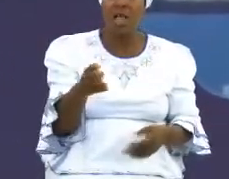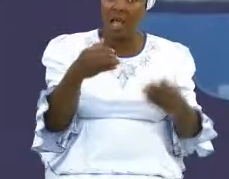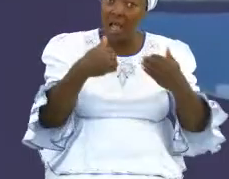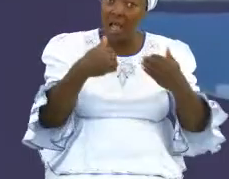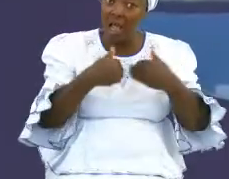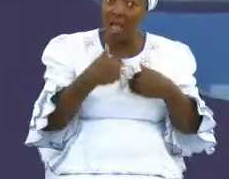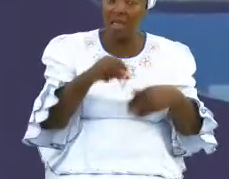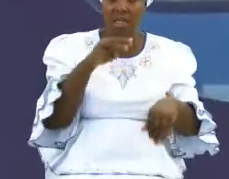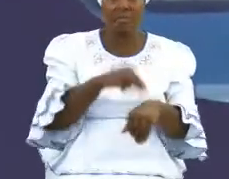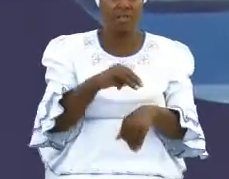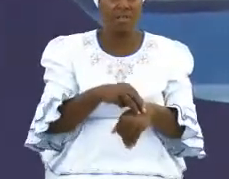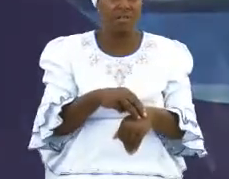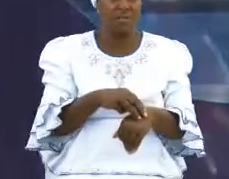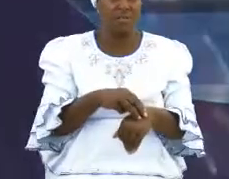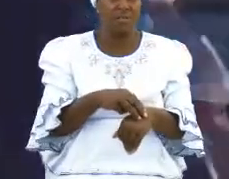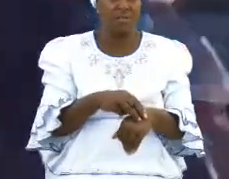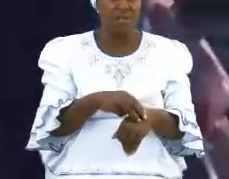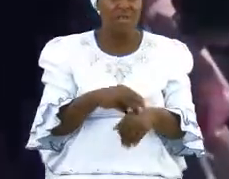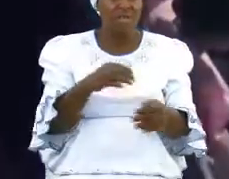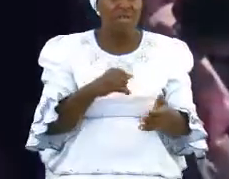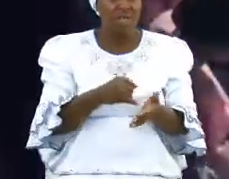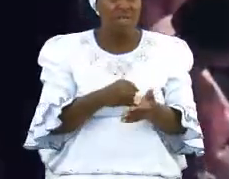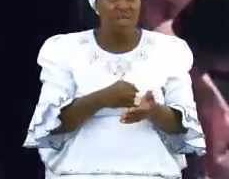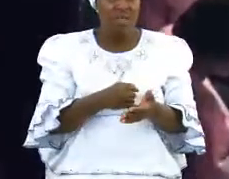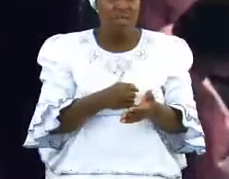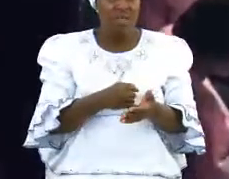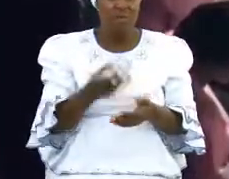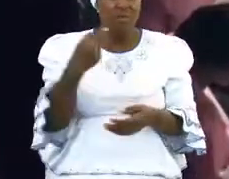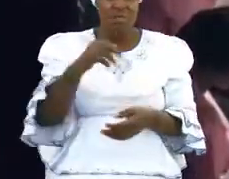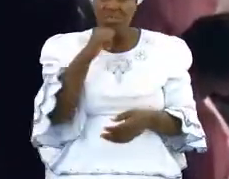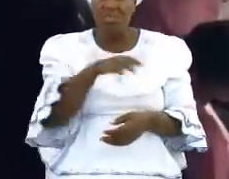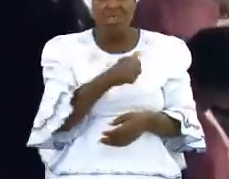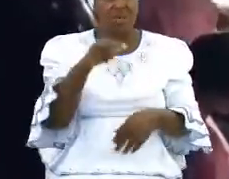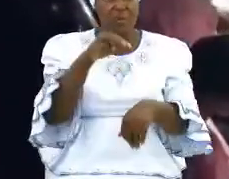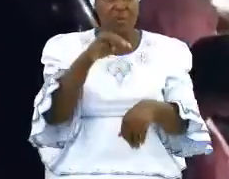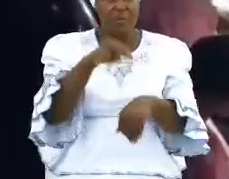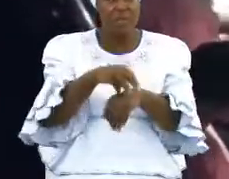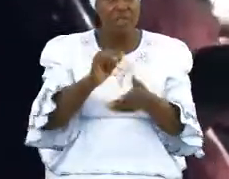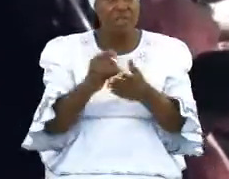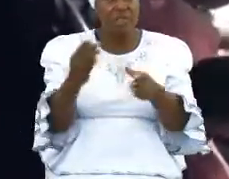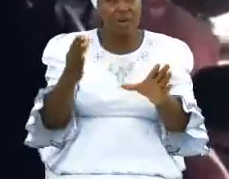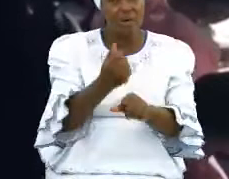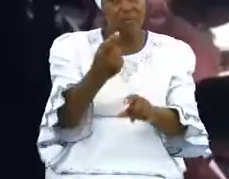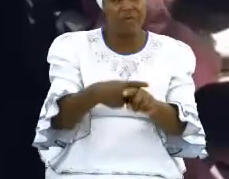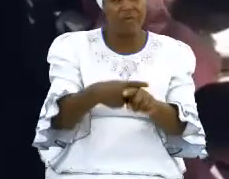a message he got from another prophet,